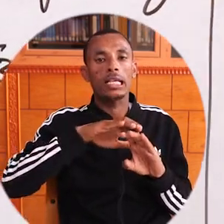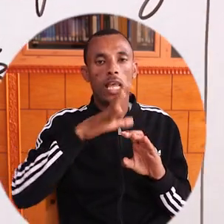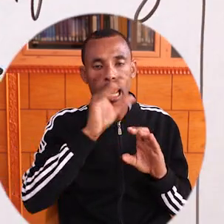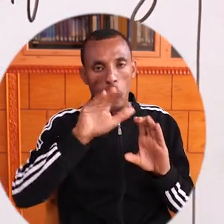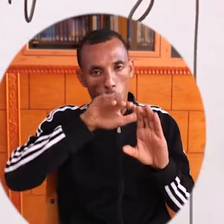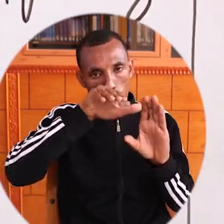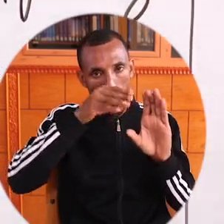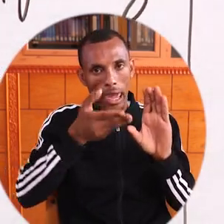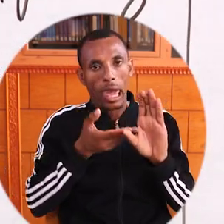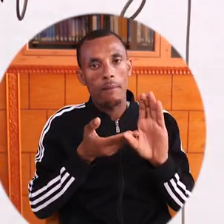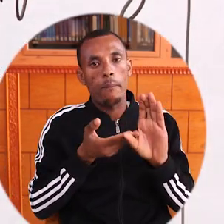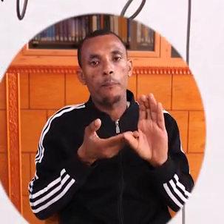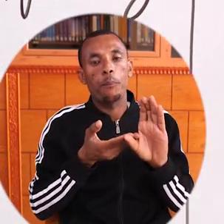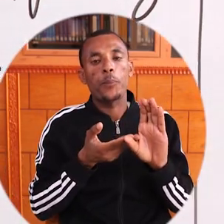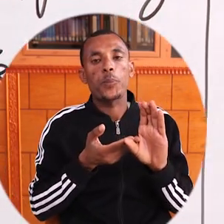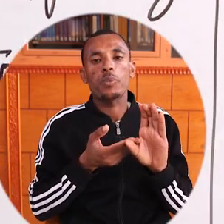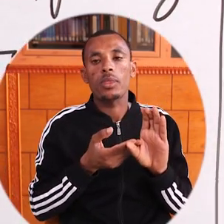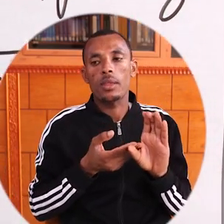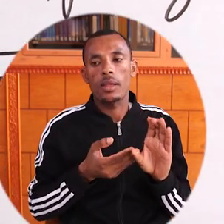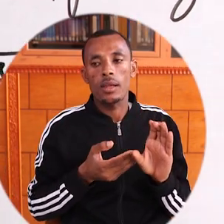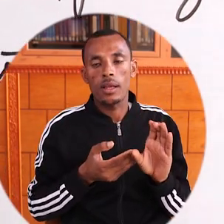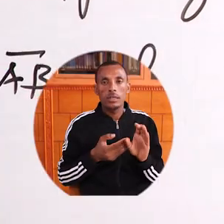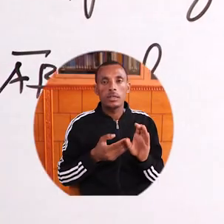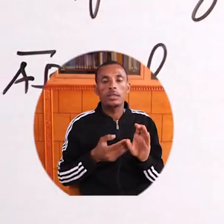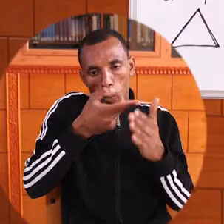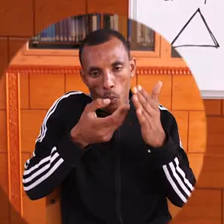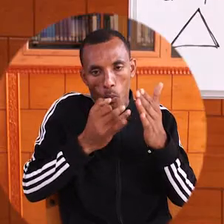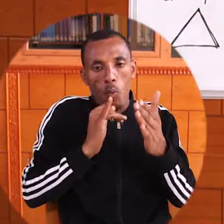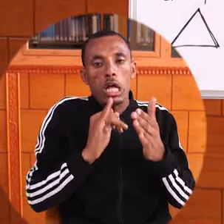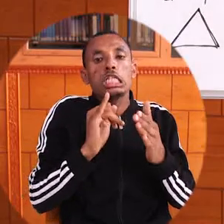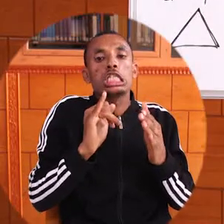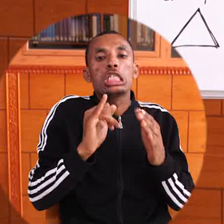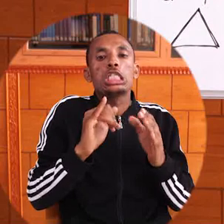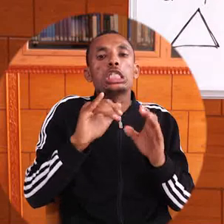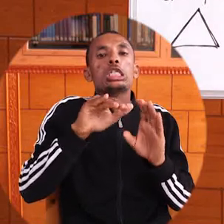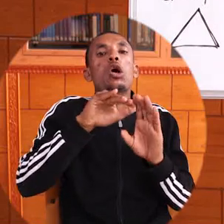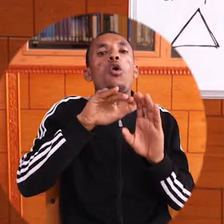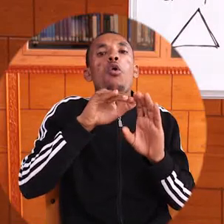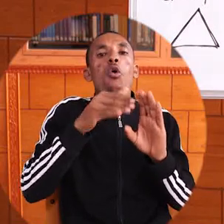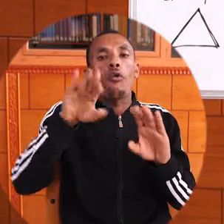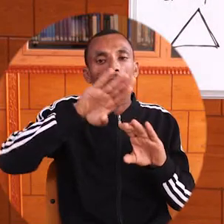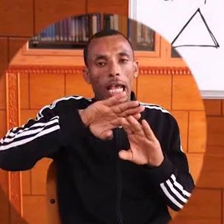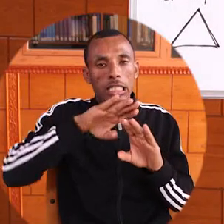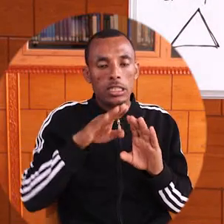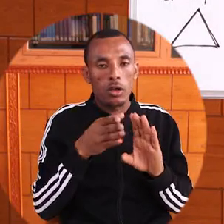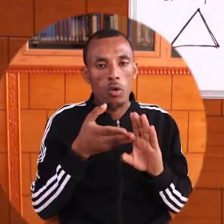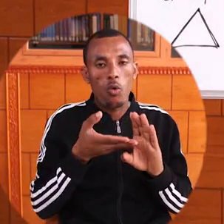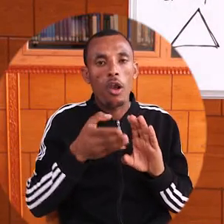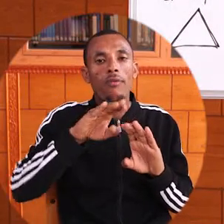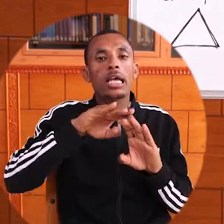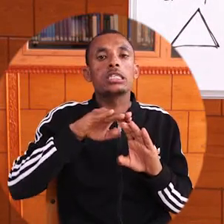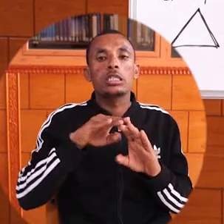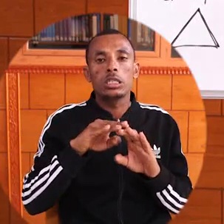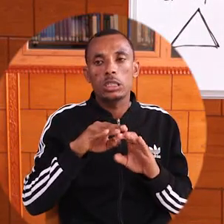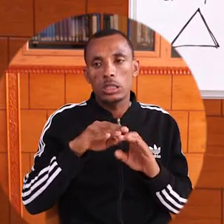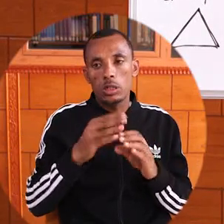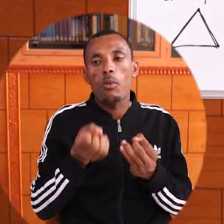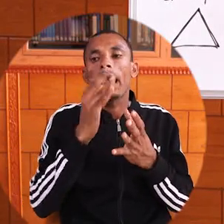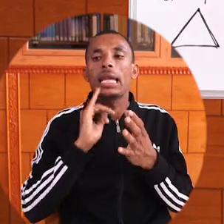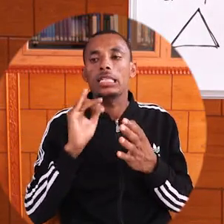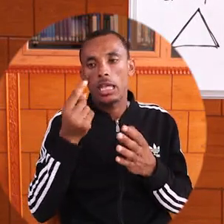Convex and concave polygon. So, what is convex polygon? Convex polygon is a polygon